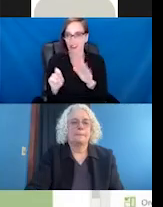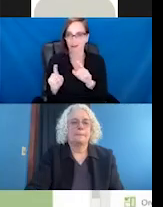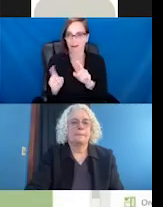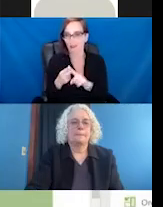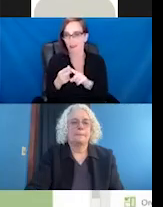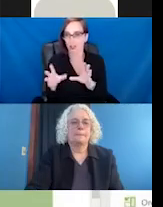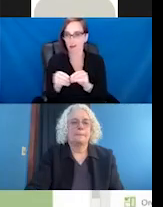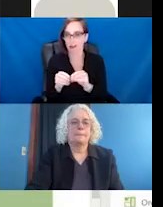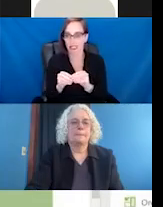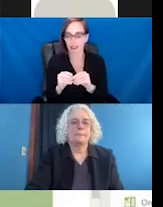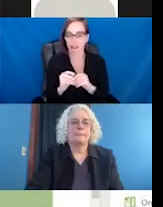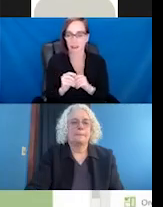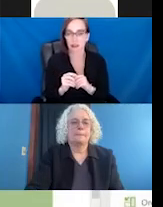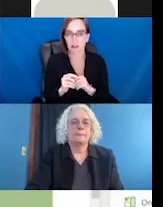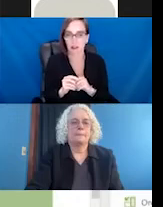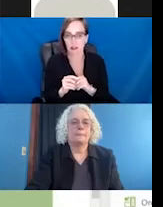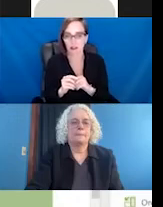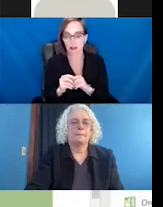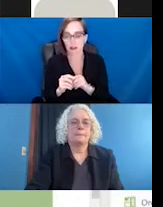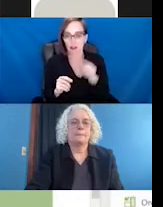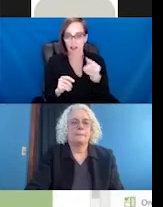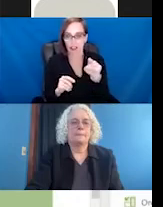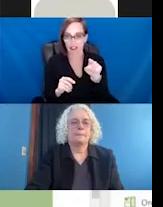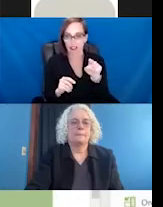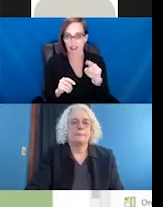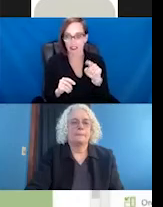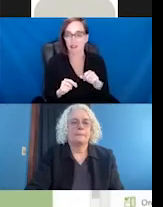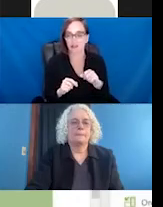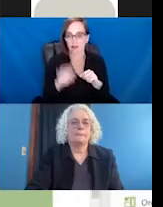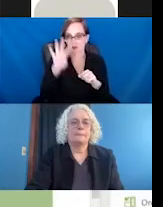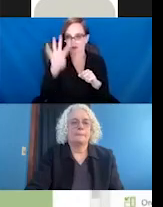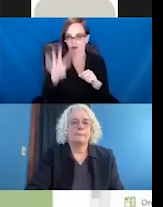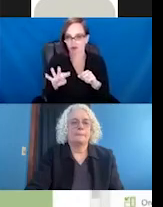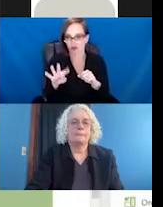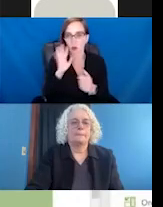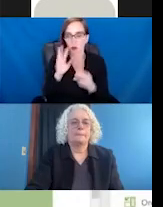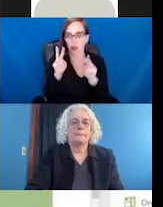you look at these, we're going to spend a little bit of time after this just breaking out into small groups